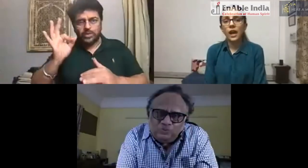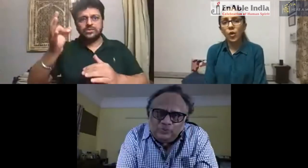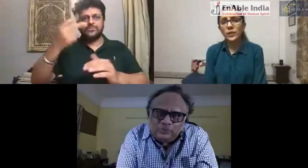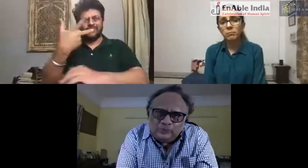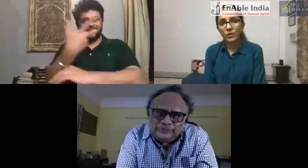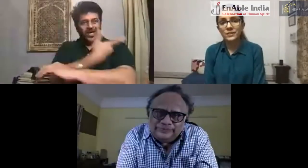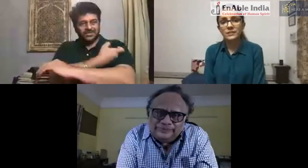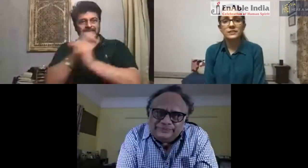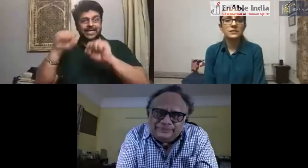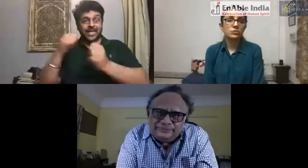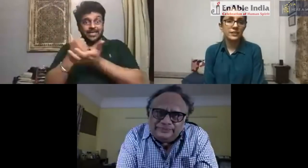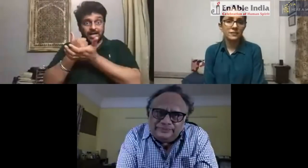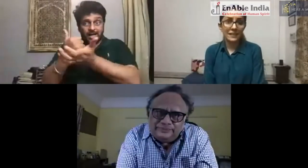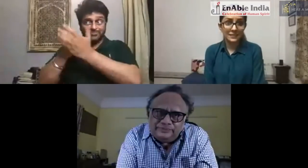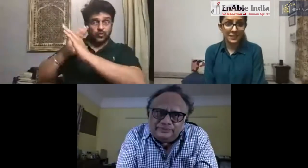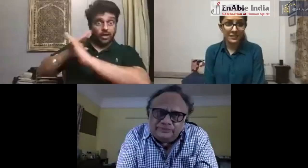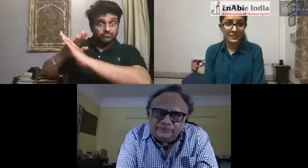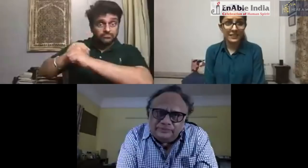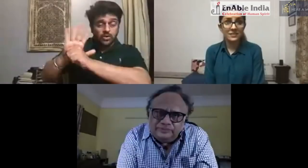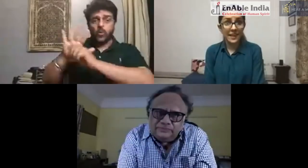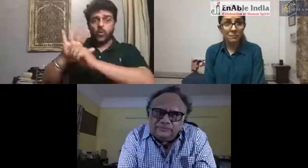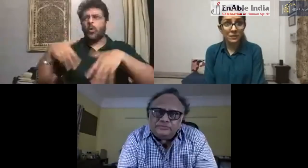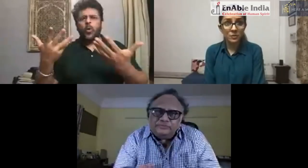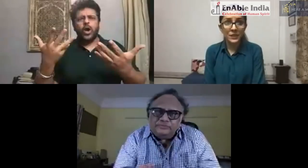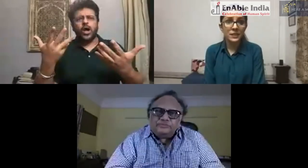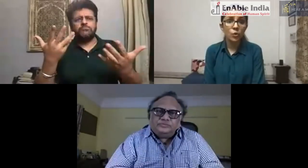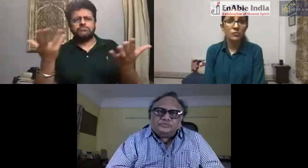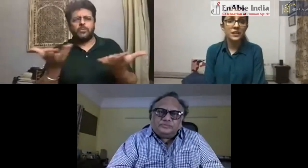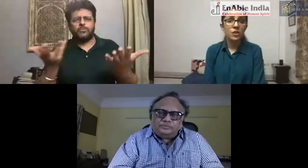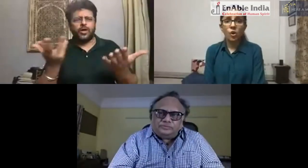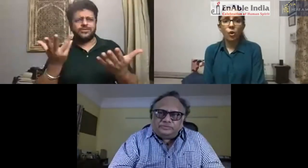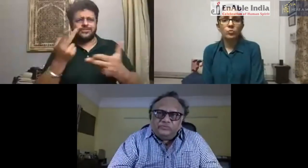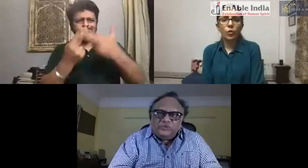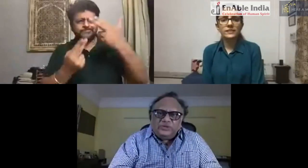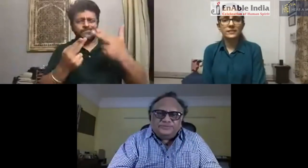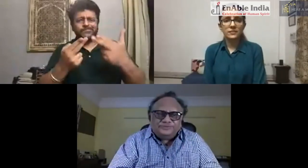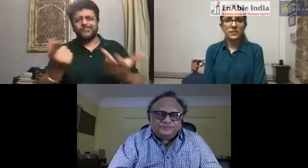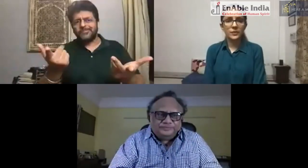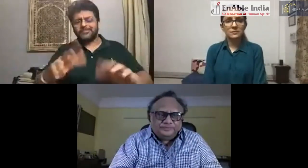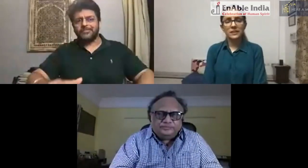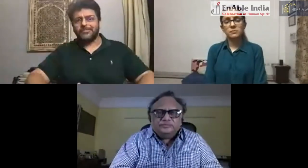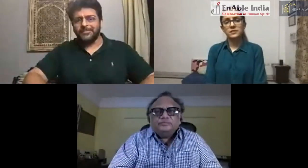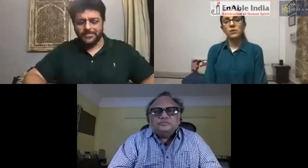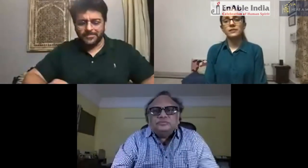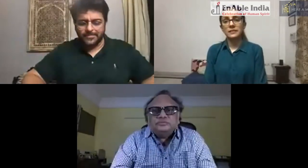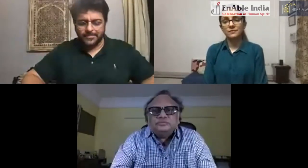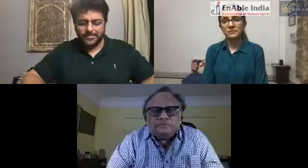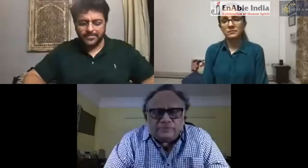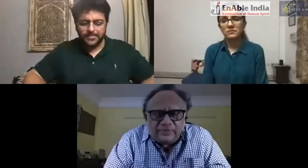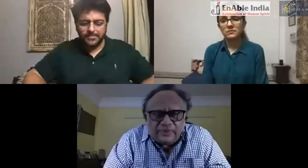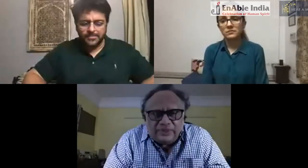about how important is it to take a vaccine? Can this help in preventing COVID, or what is it? Can you explain a bit about